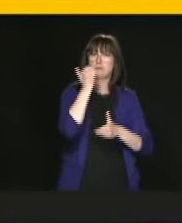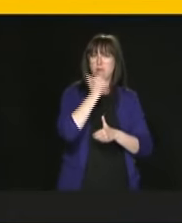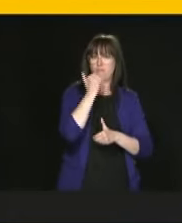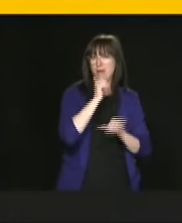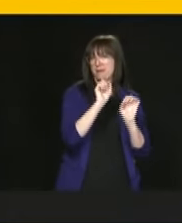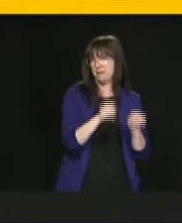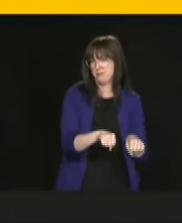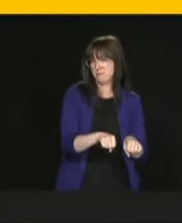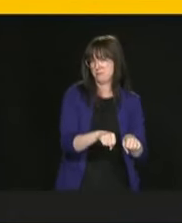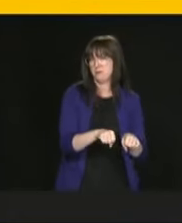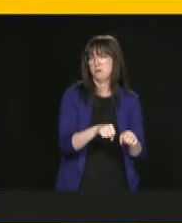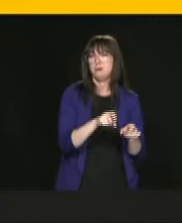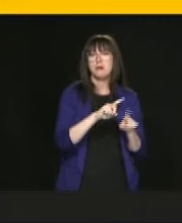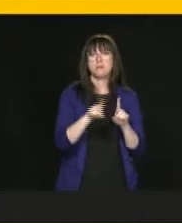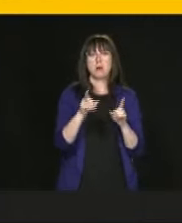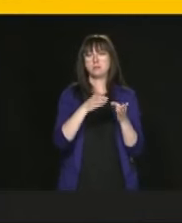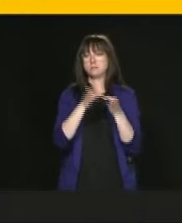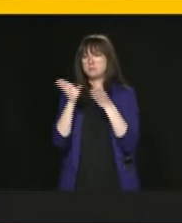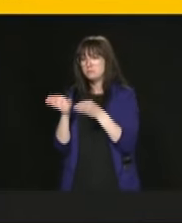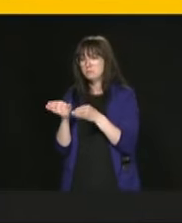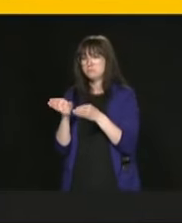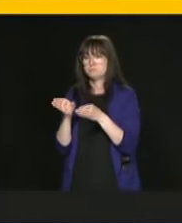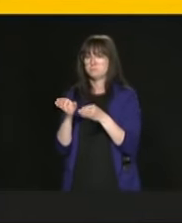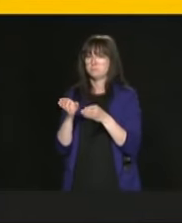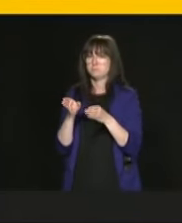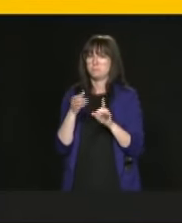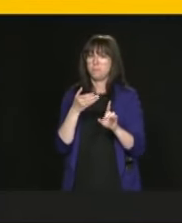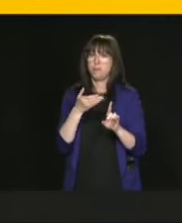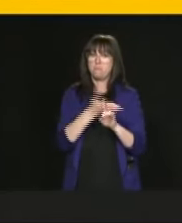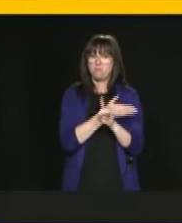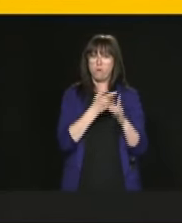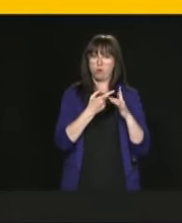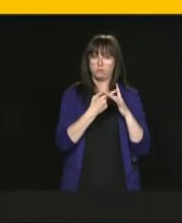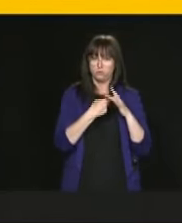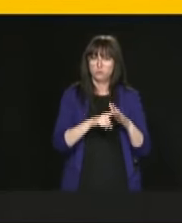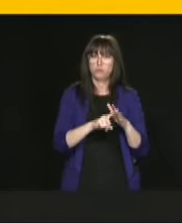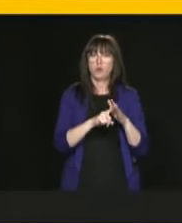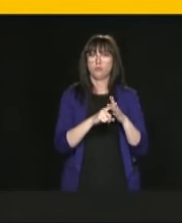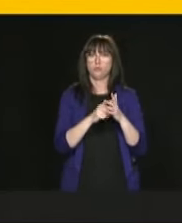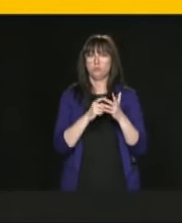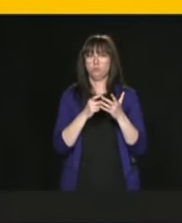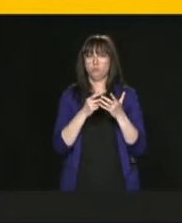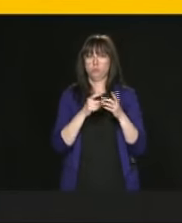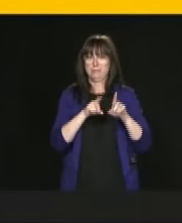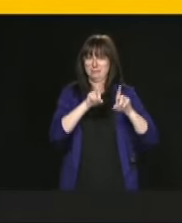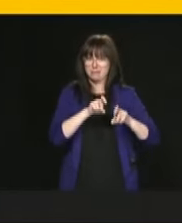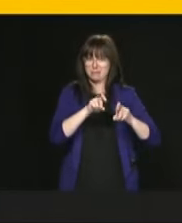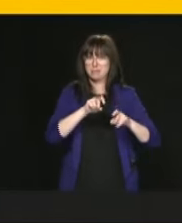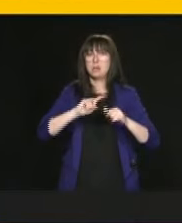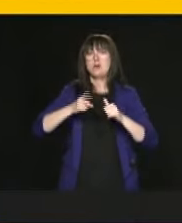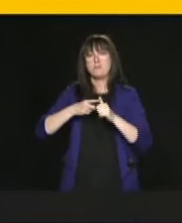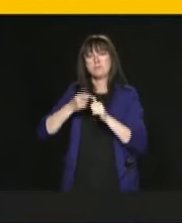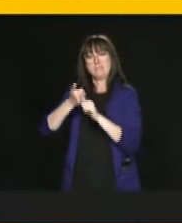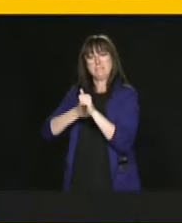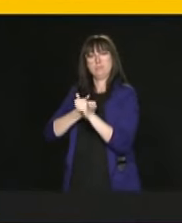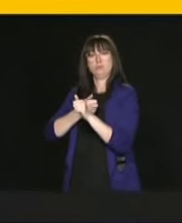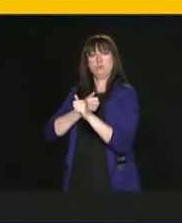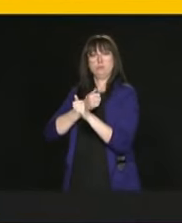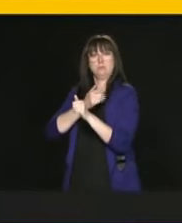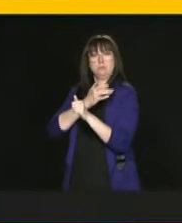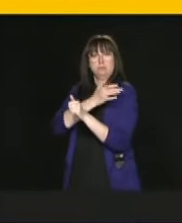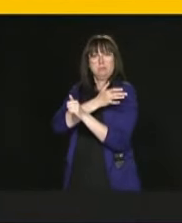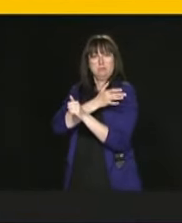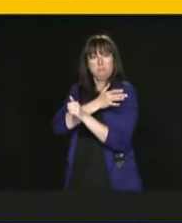course, a lot of steps in between in terms of actually, quote, getting the samples from the patients who need to be tested and then getting to the laboratory so then they can